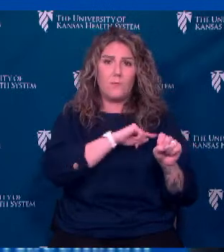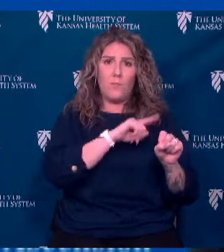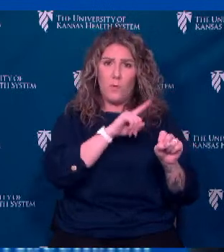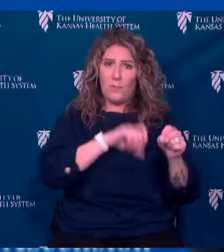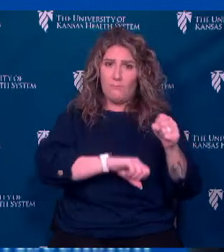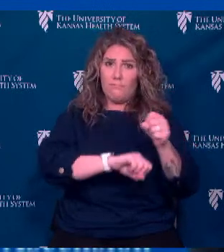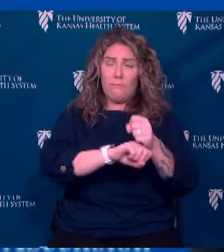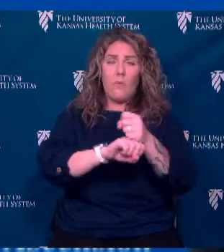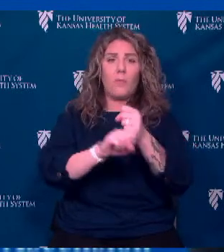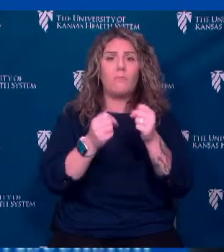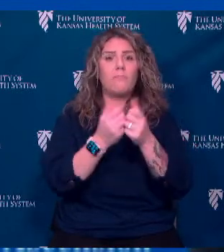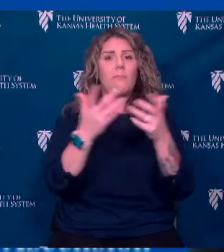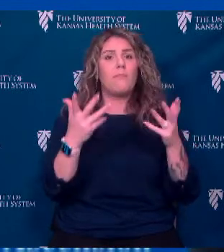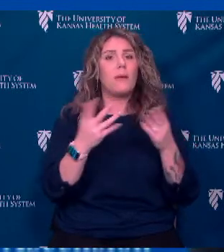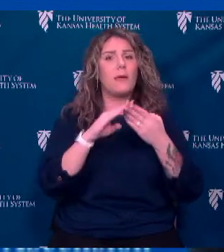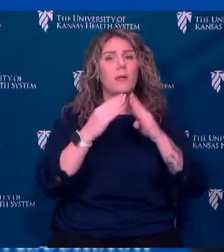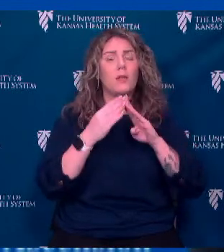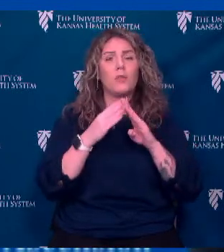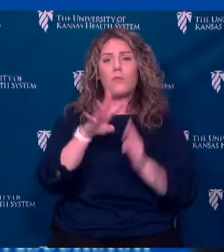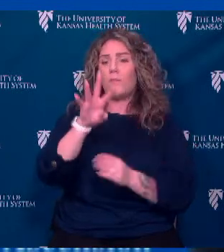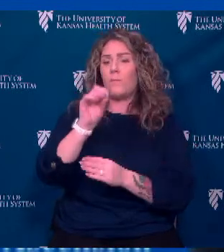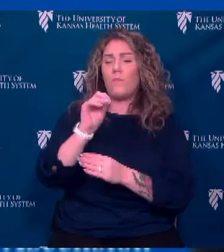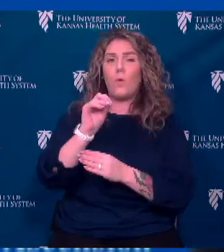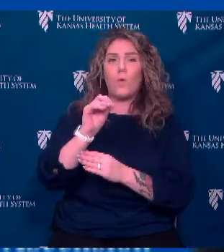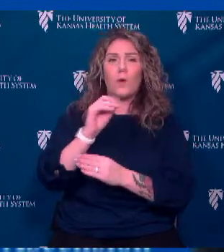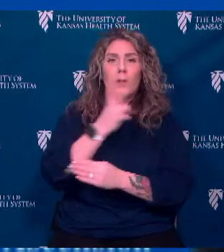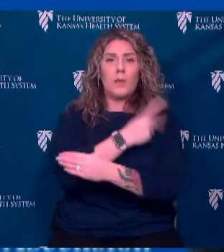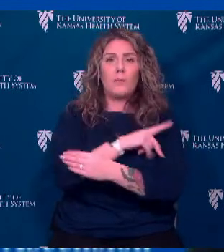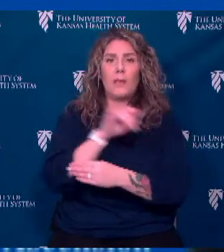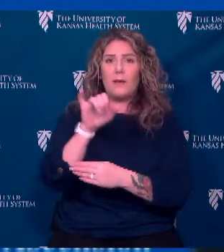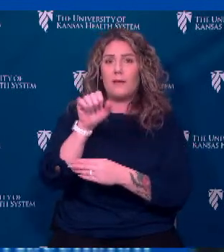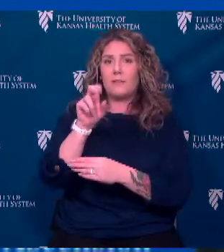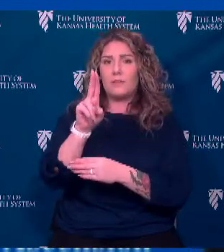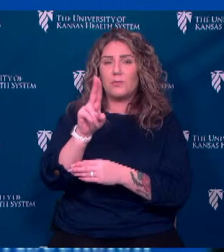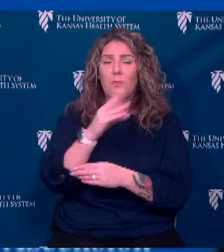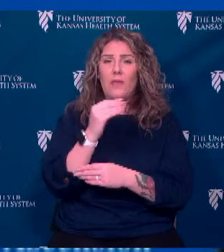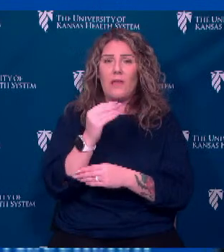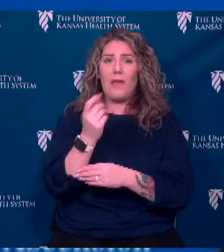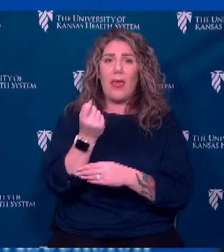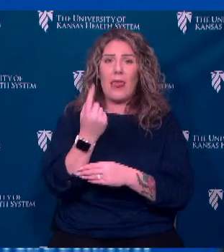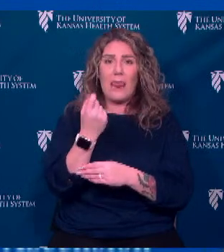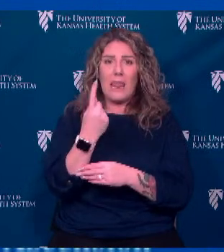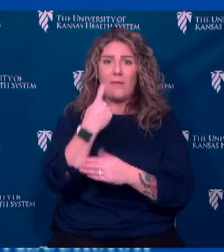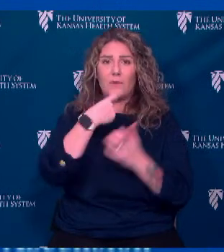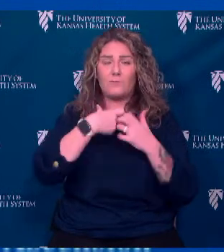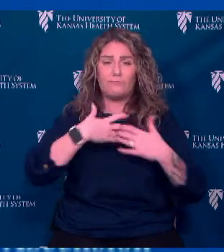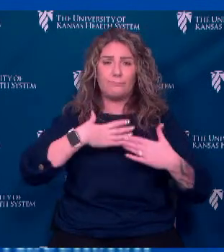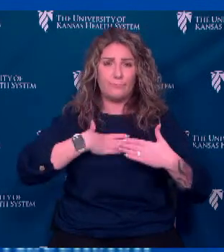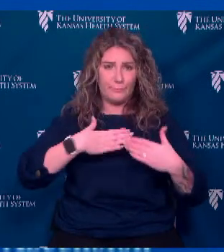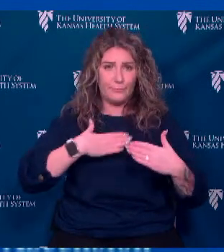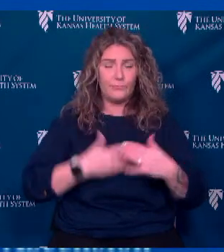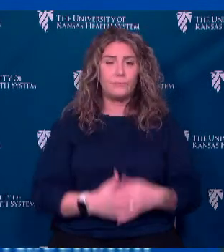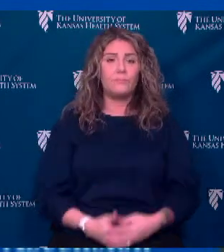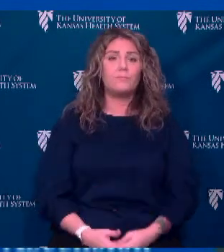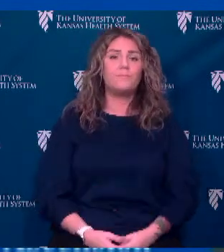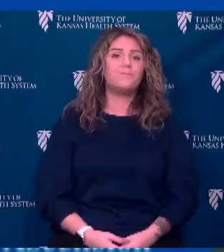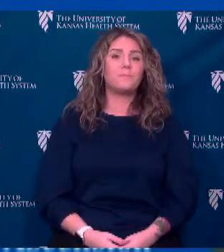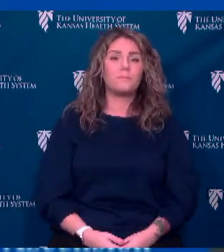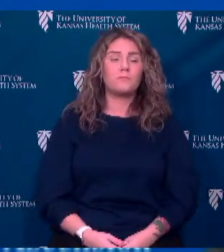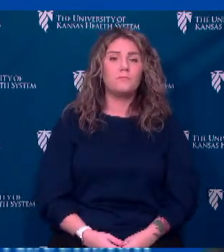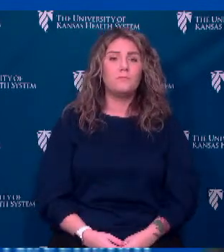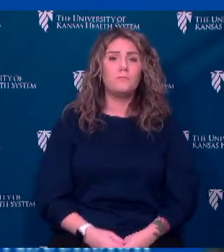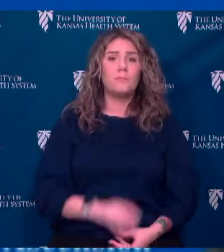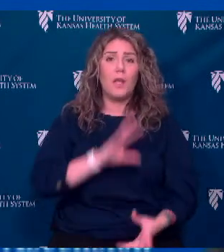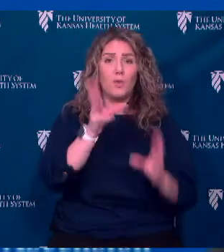We've got 40 patients in the ICU, and we have 11 patients who are on a ventilator. Now, the